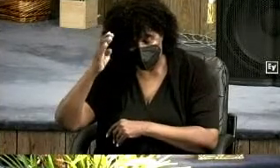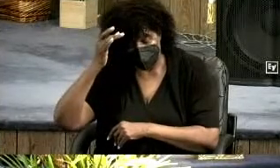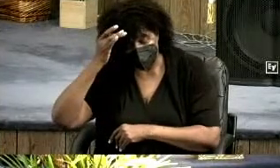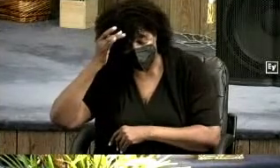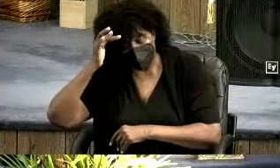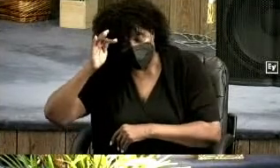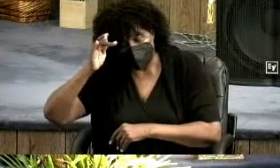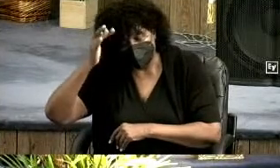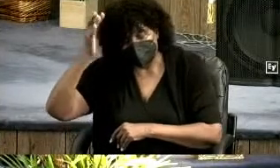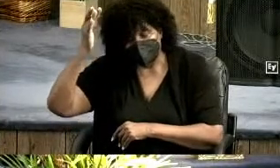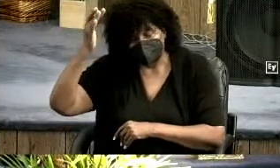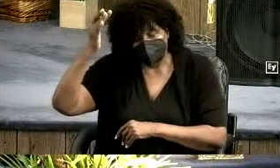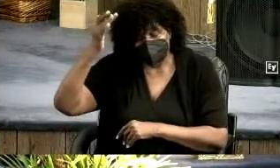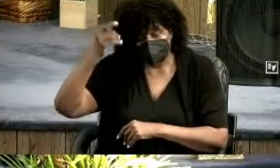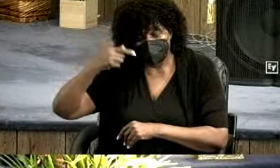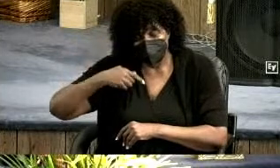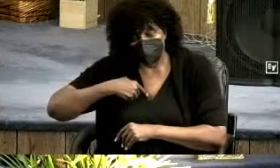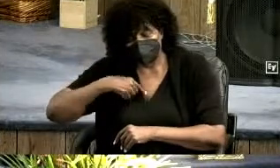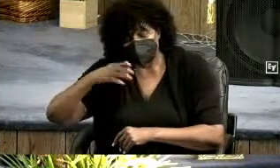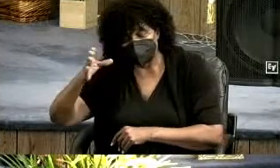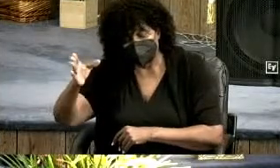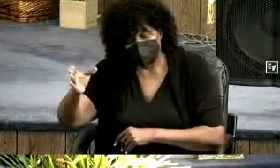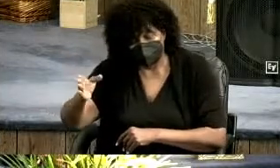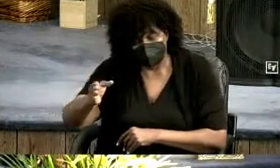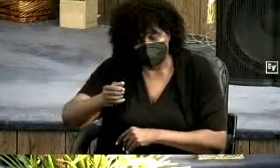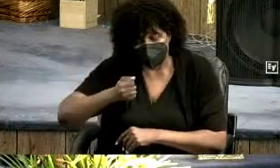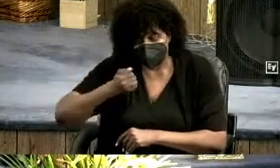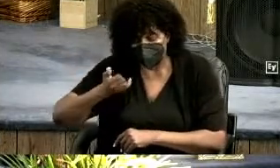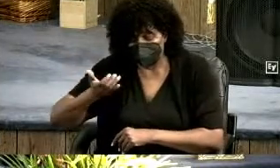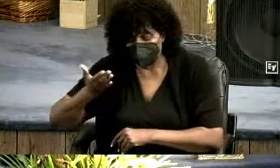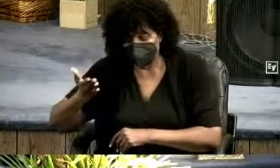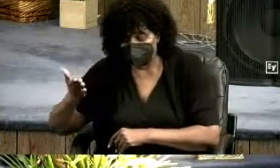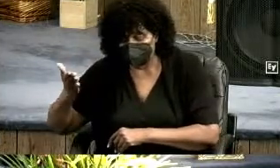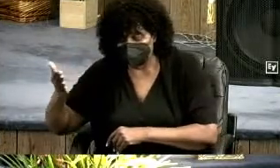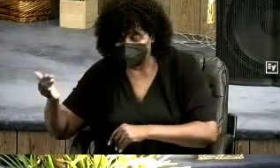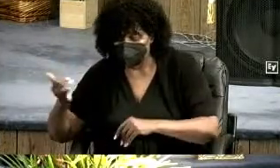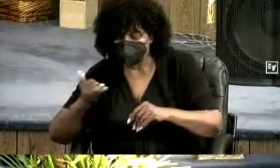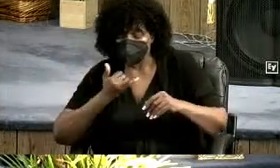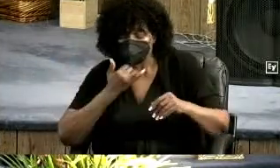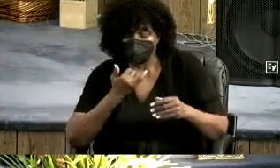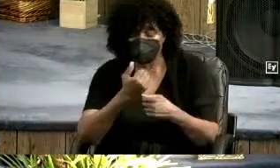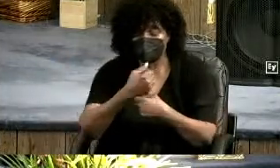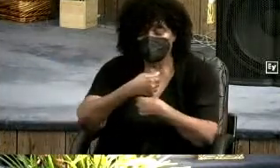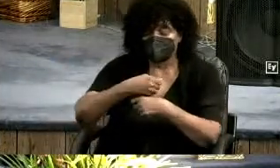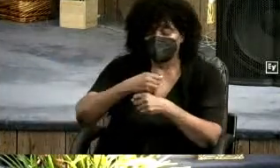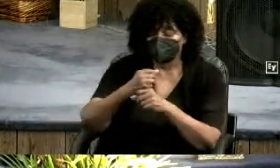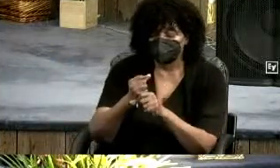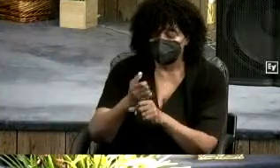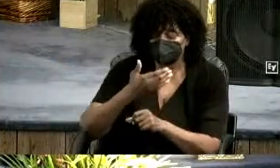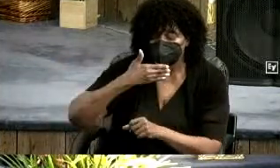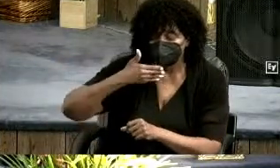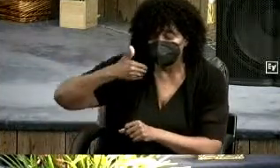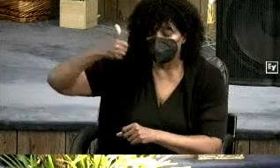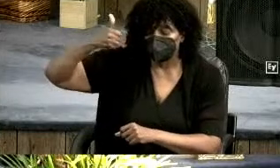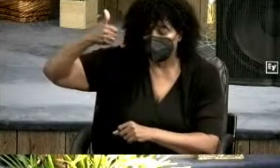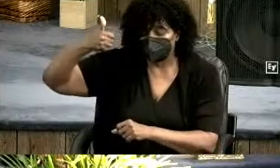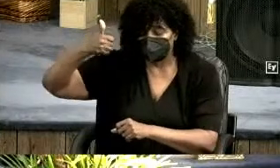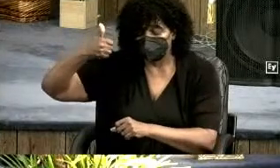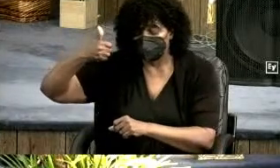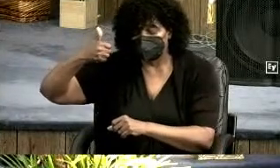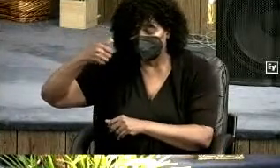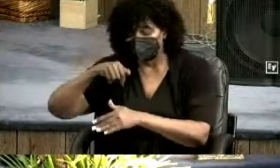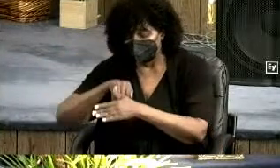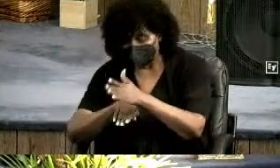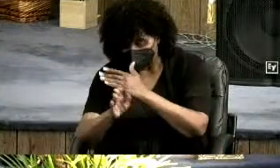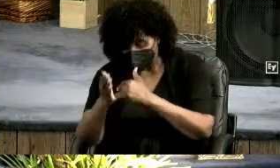he says, I will take a faulty thing and make it better on the other side of